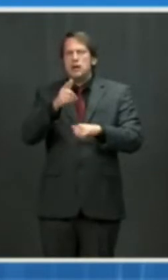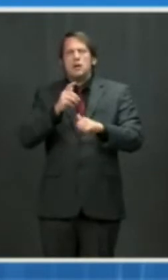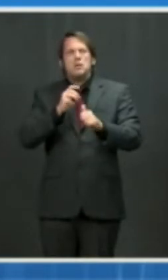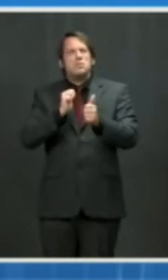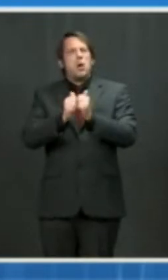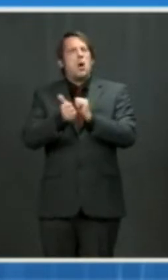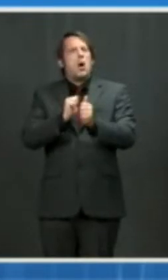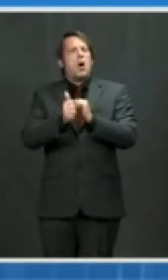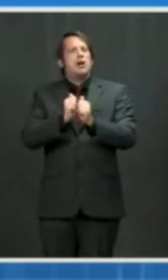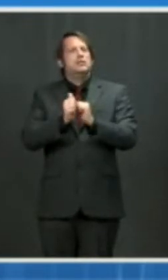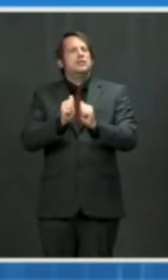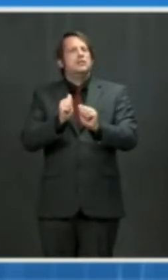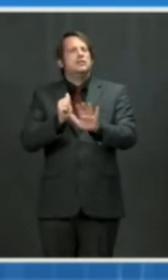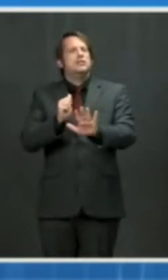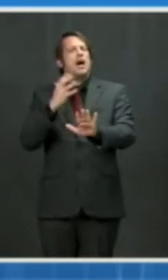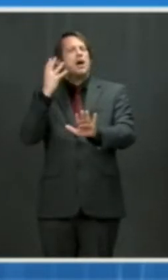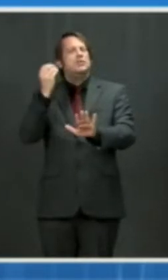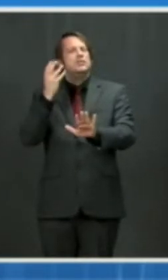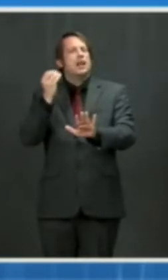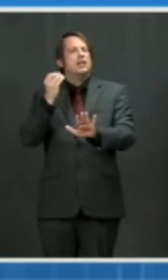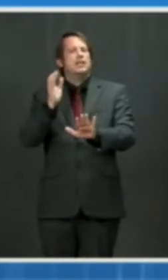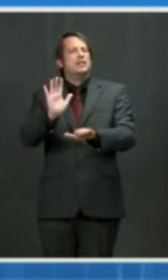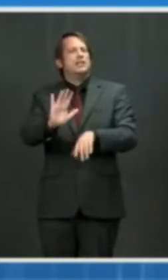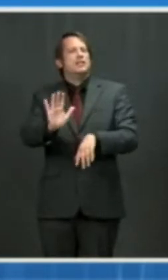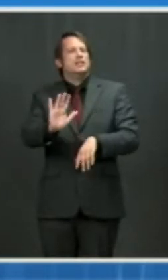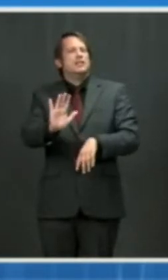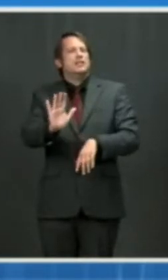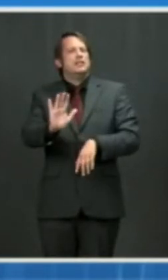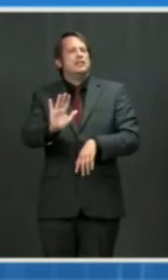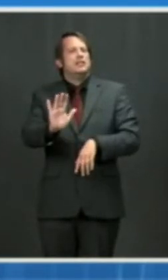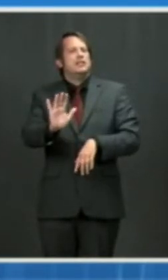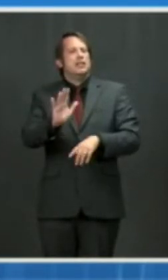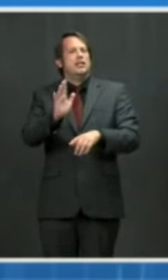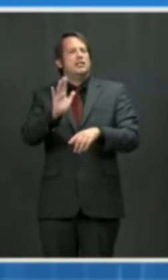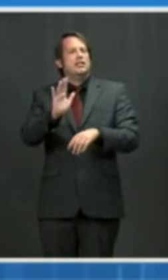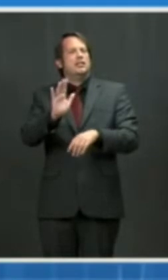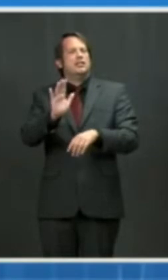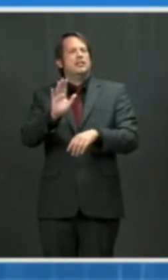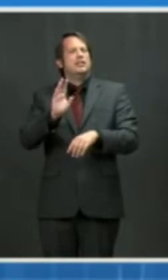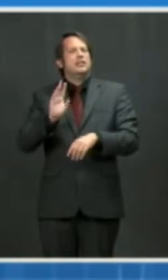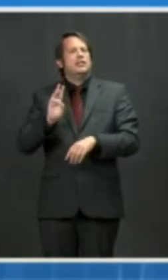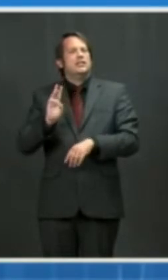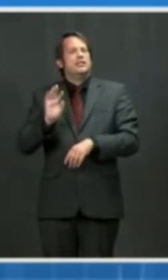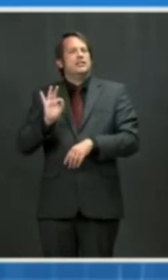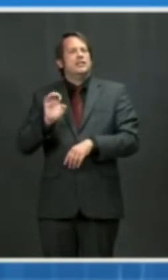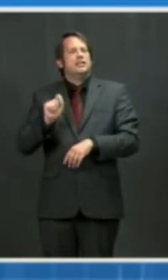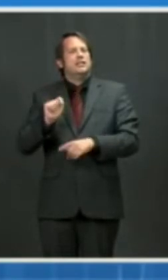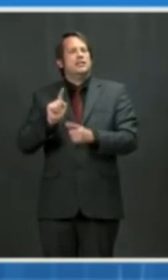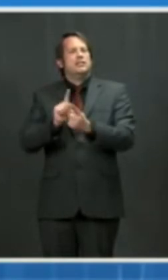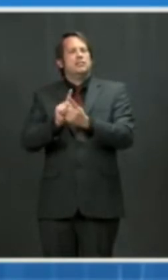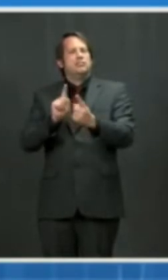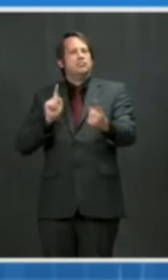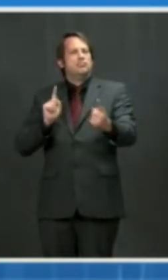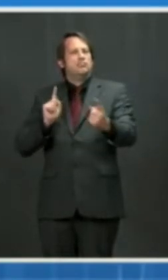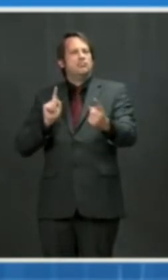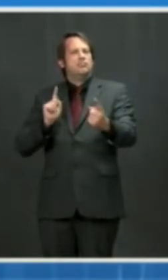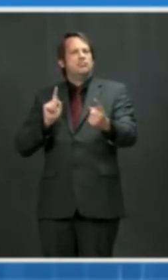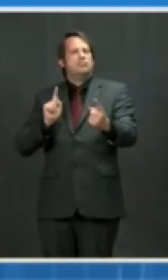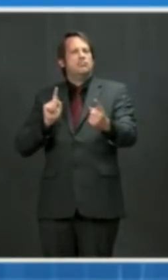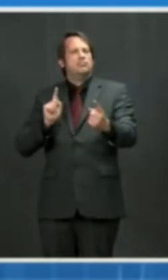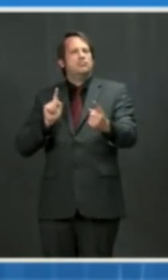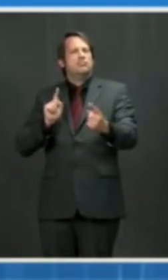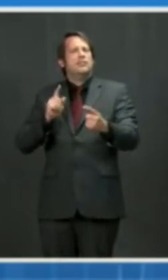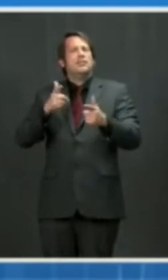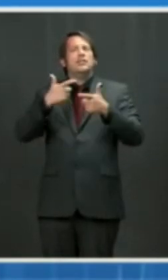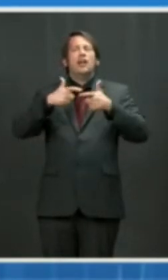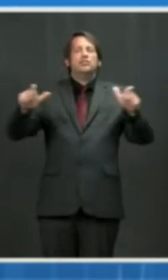be conducted at least 6 feet apart. Similarly, large events should also be deferred. We have guidance on